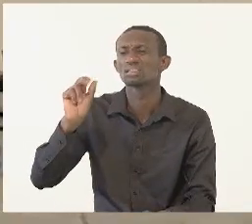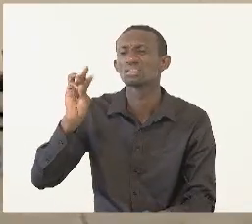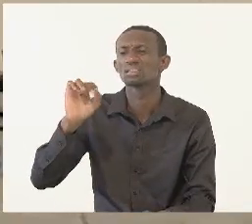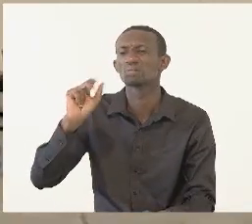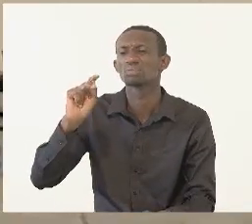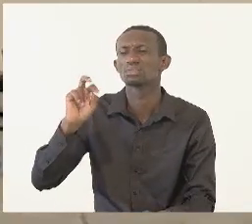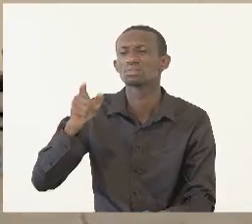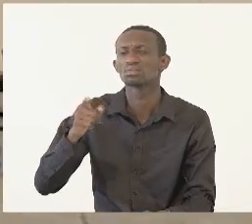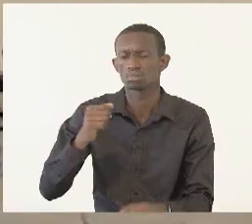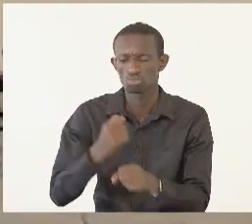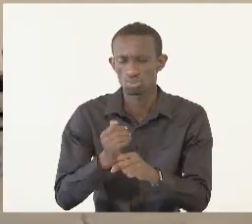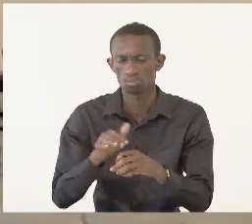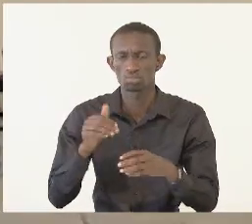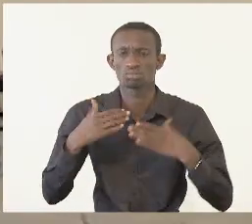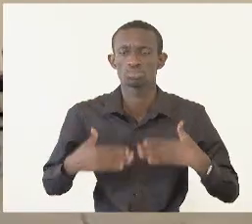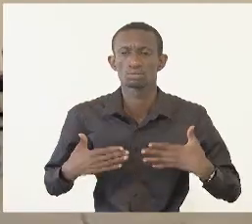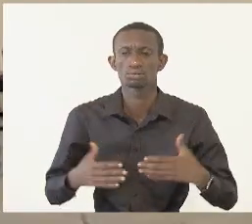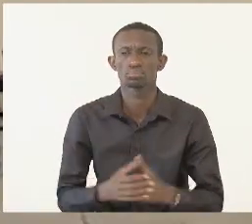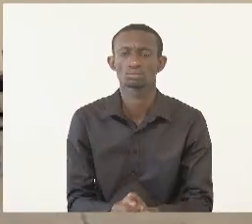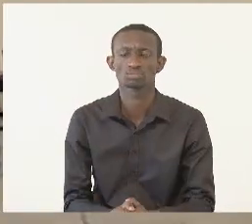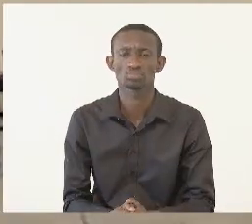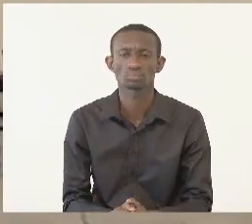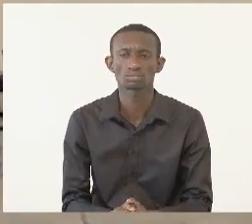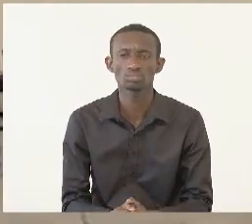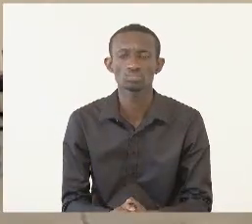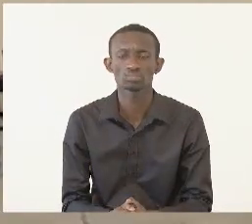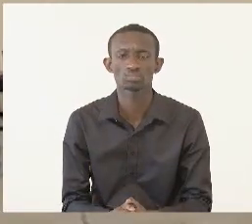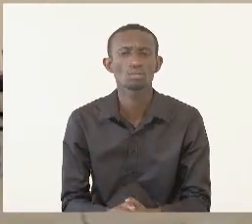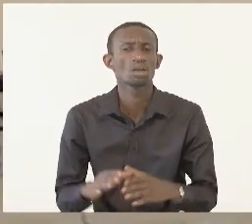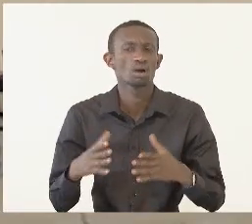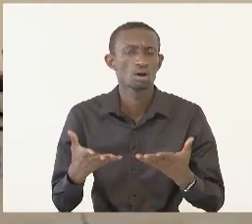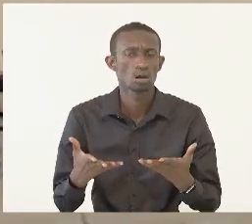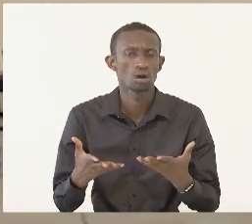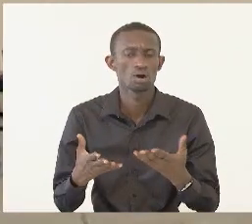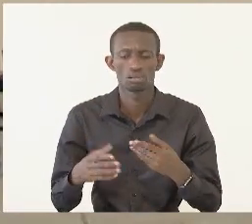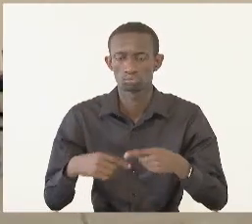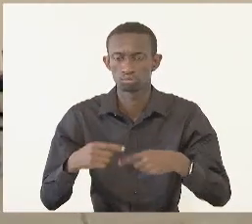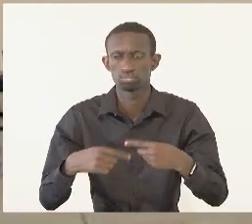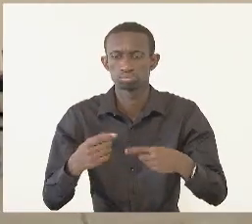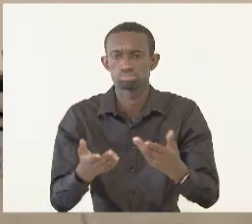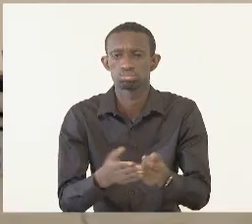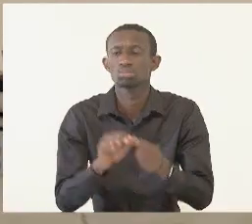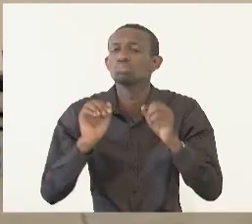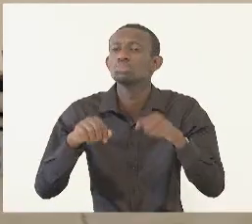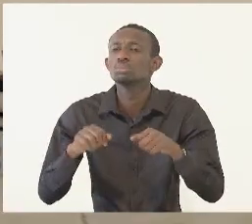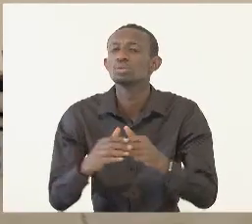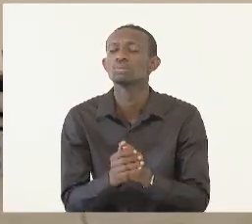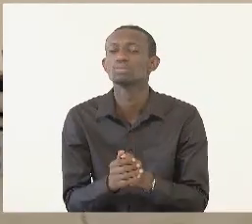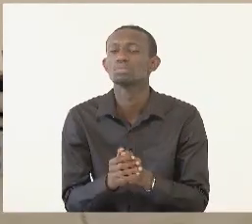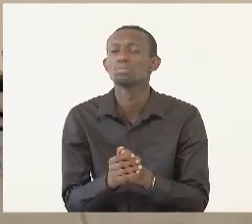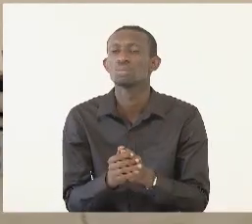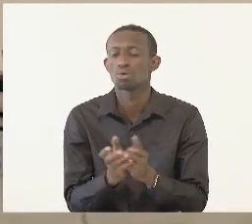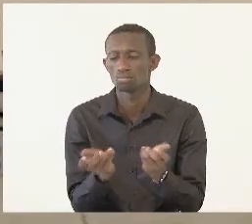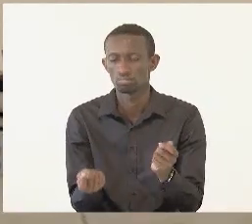of the functions of how excess amino acid can be, amino acid can just be